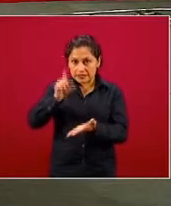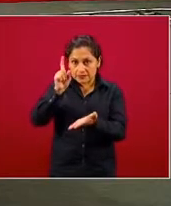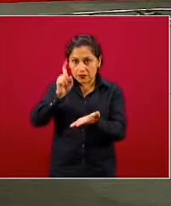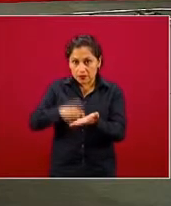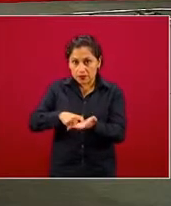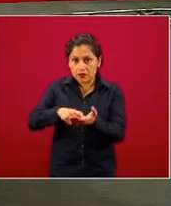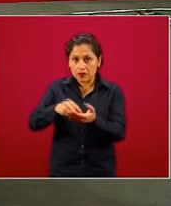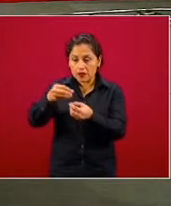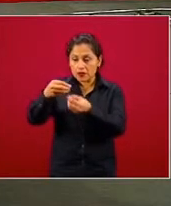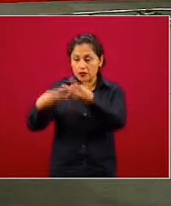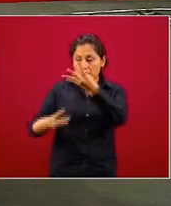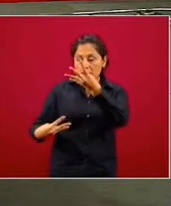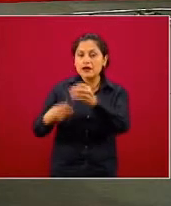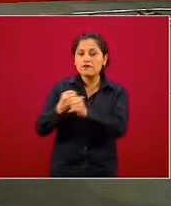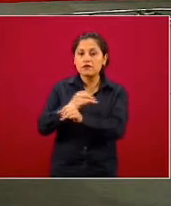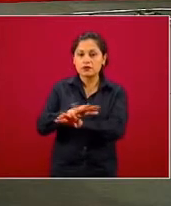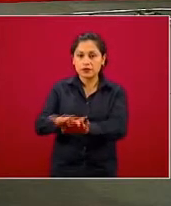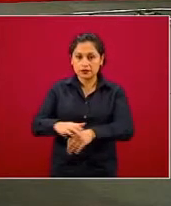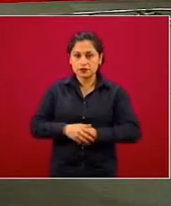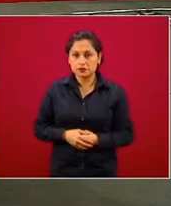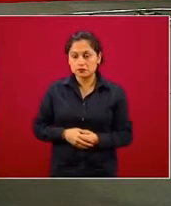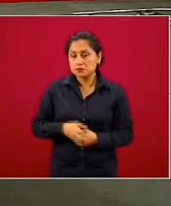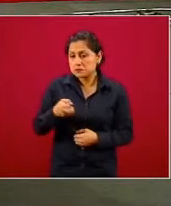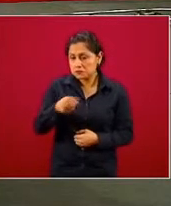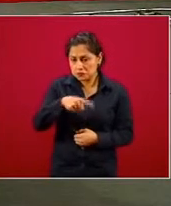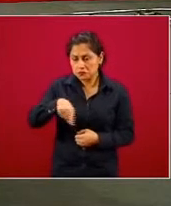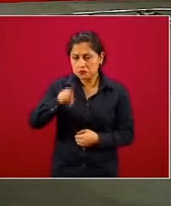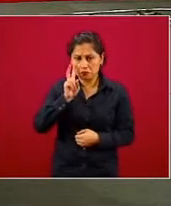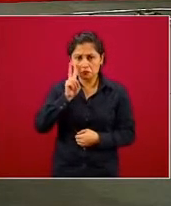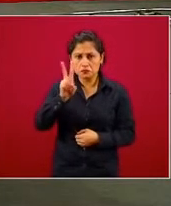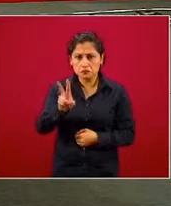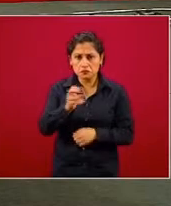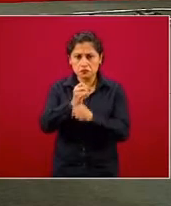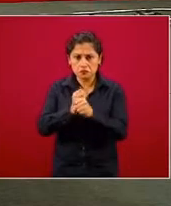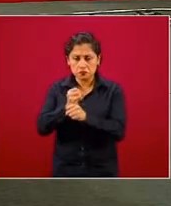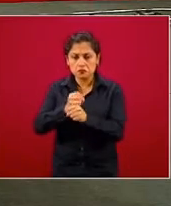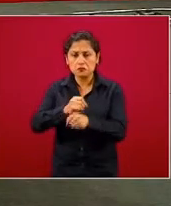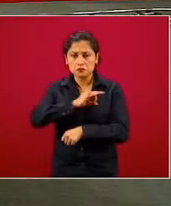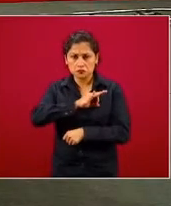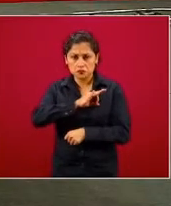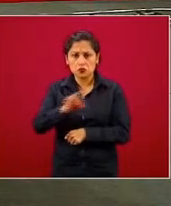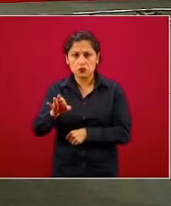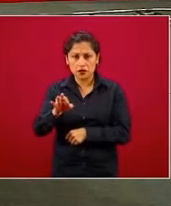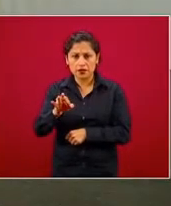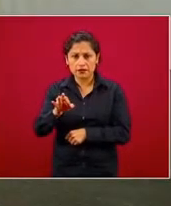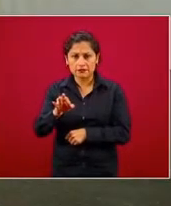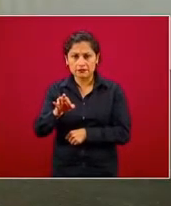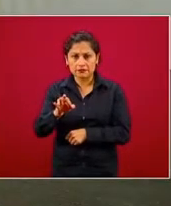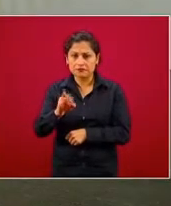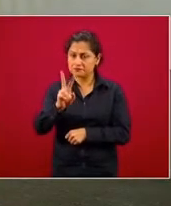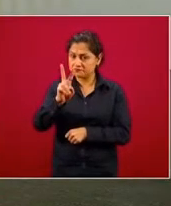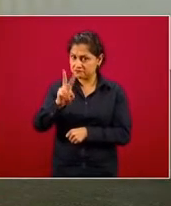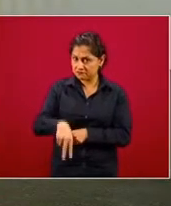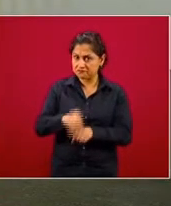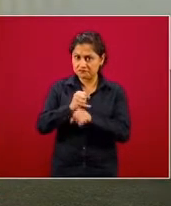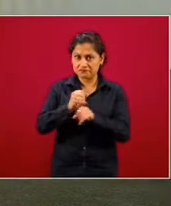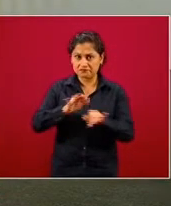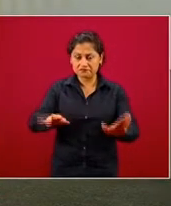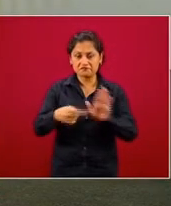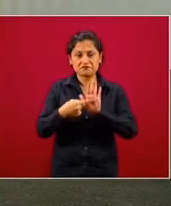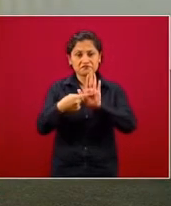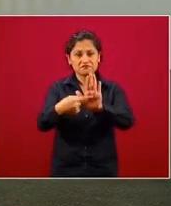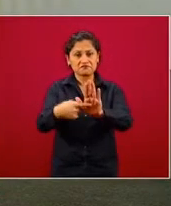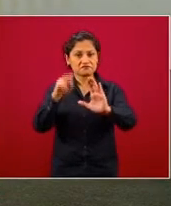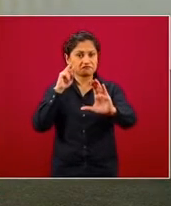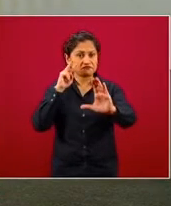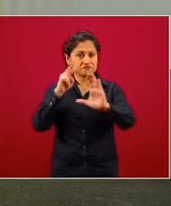have. les dice This cuántos is casos se an additional encuentran, way to y find además, como ustedes how the pueden notar, como la information in información Mexico en is being México done se da transparently, de manera clearly,